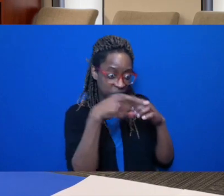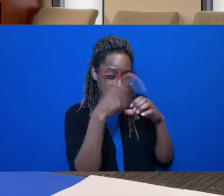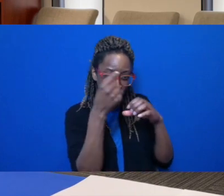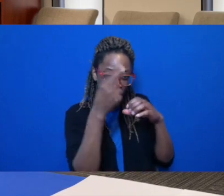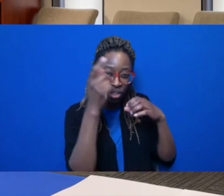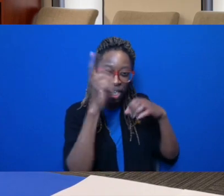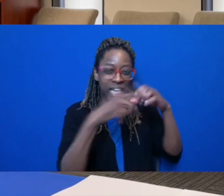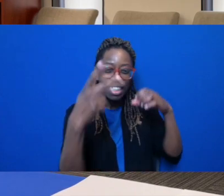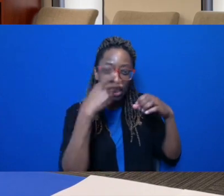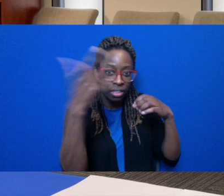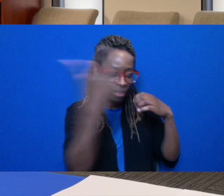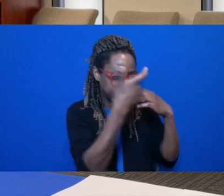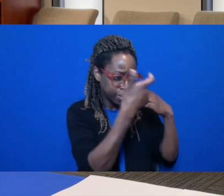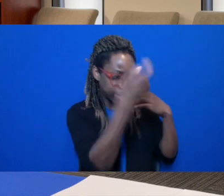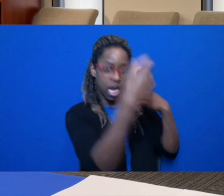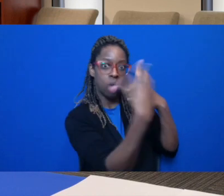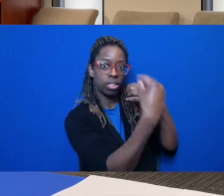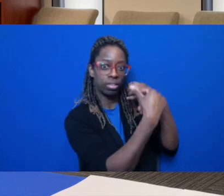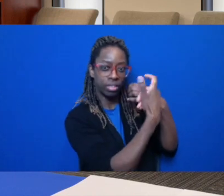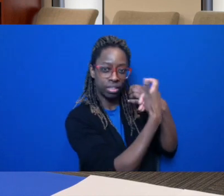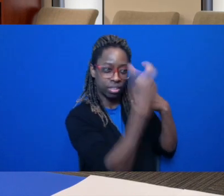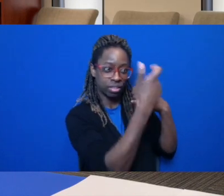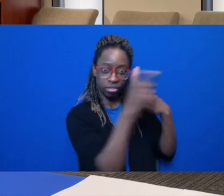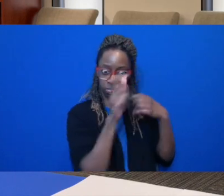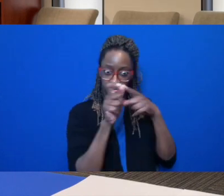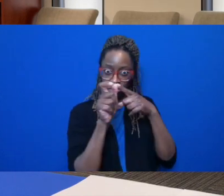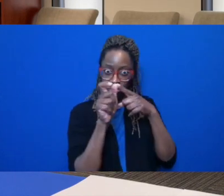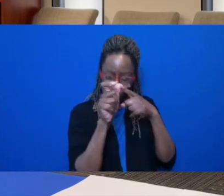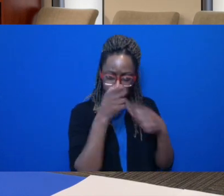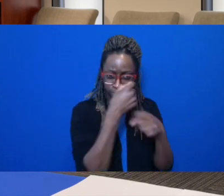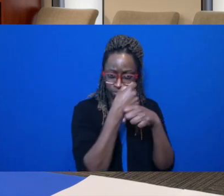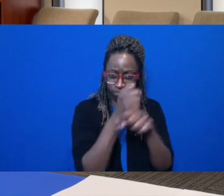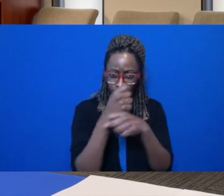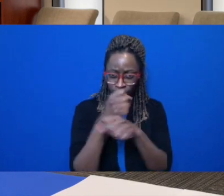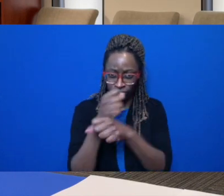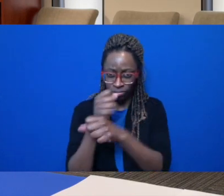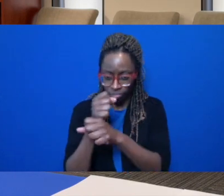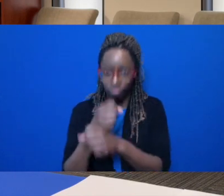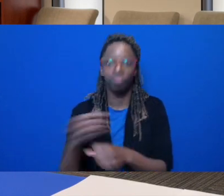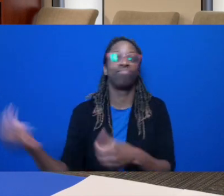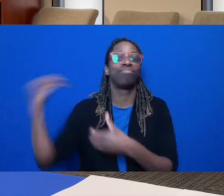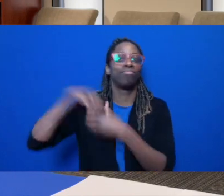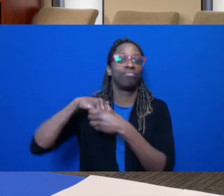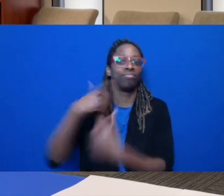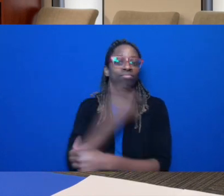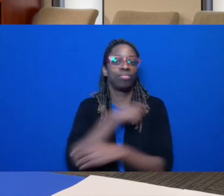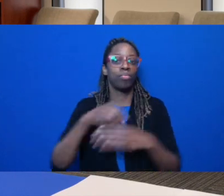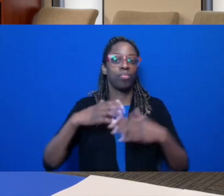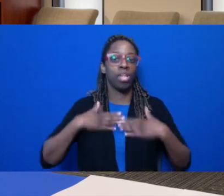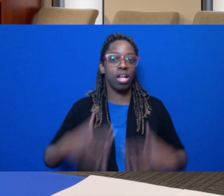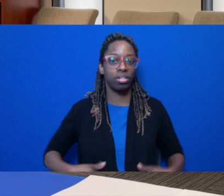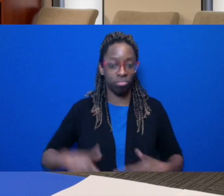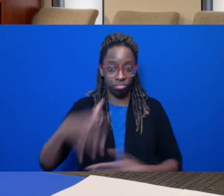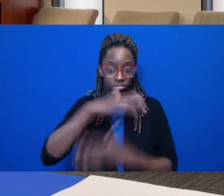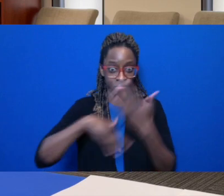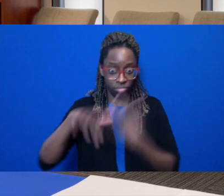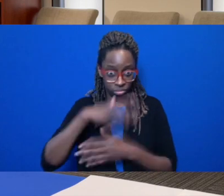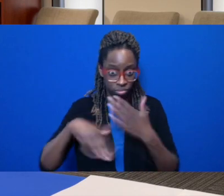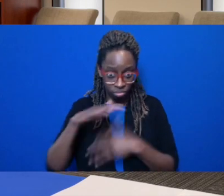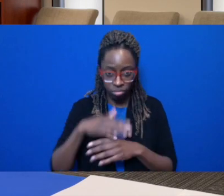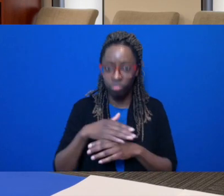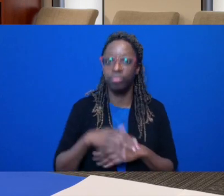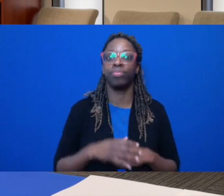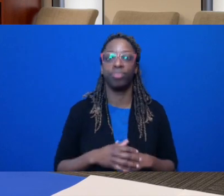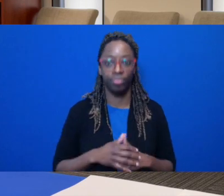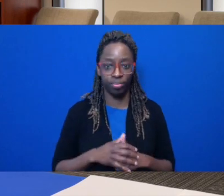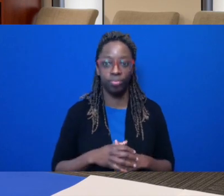body makes this antibody response so that if you ever see the virus or bacteria in real life, you'll have immunity to it already.